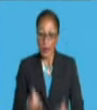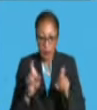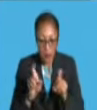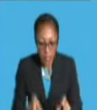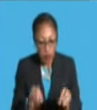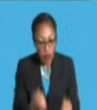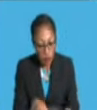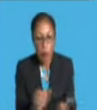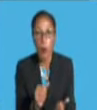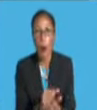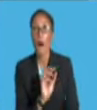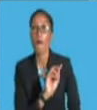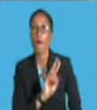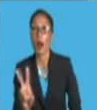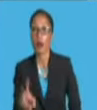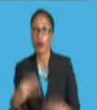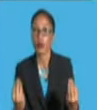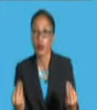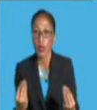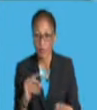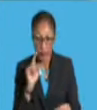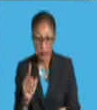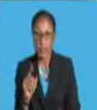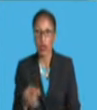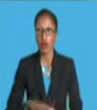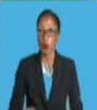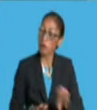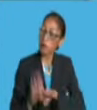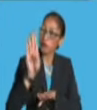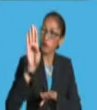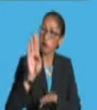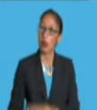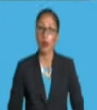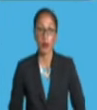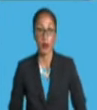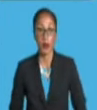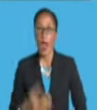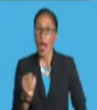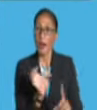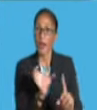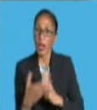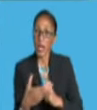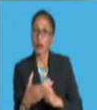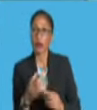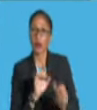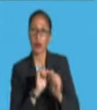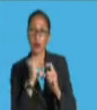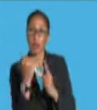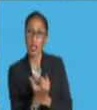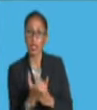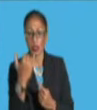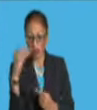teaching them values will see progress in our children and our nation. Having a cultured society and the role of the